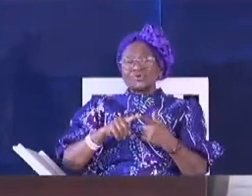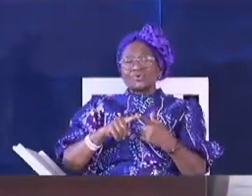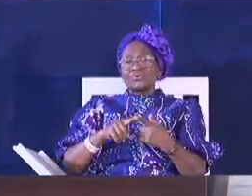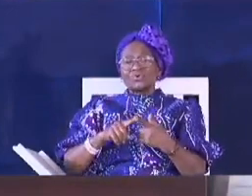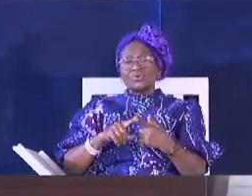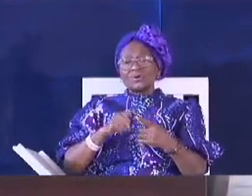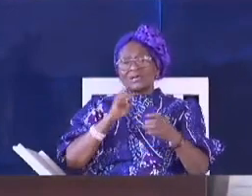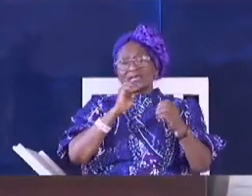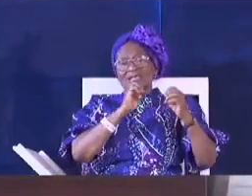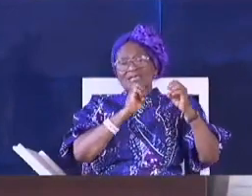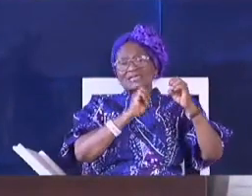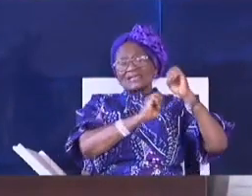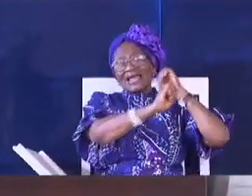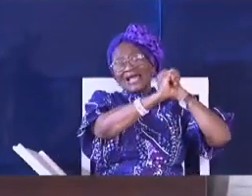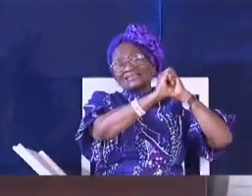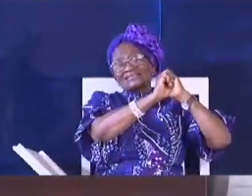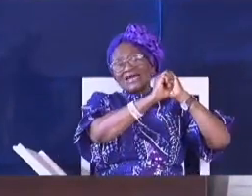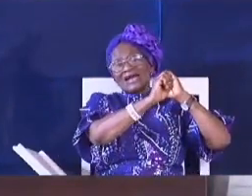Elijah,